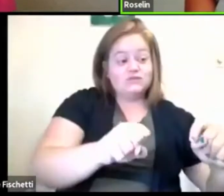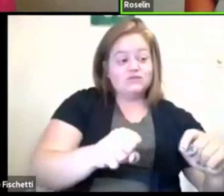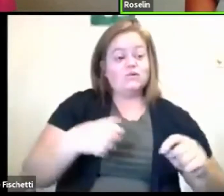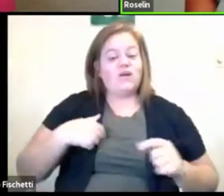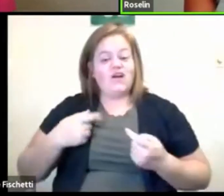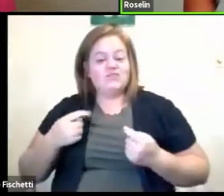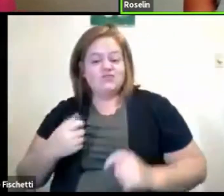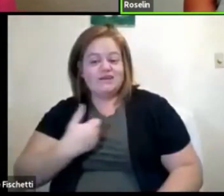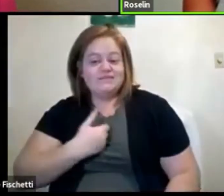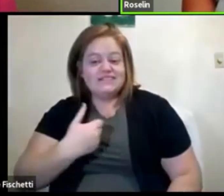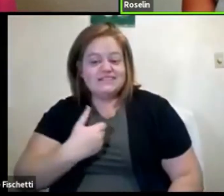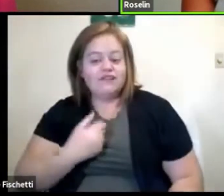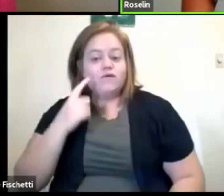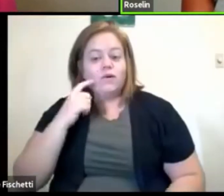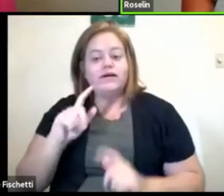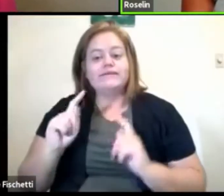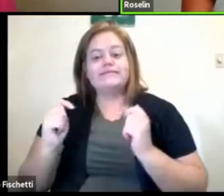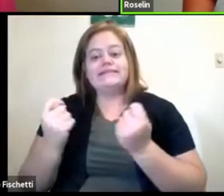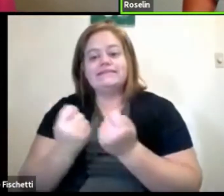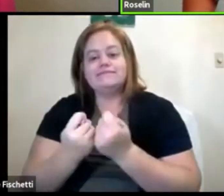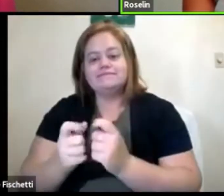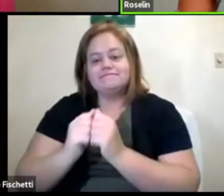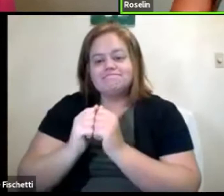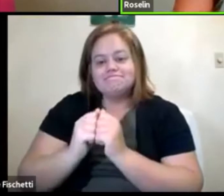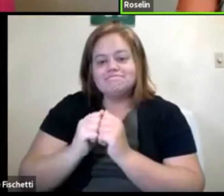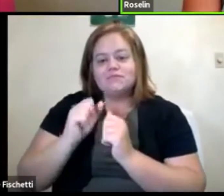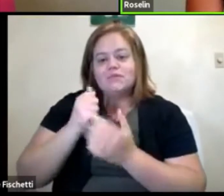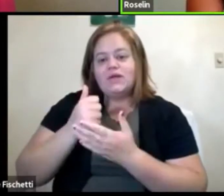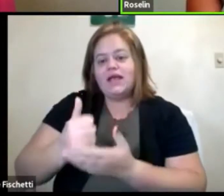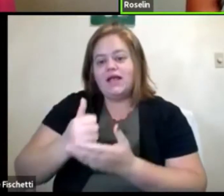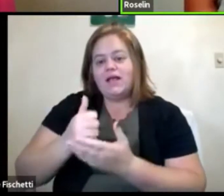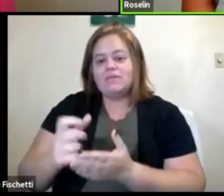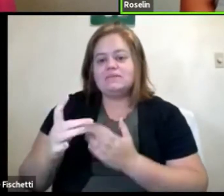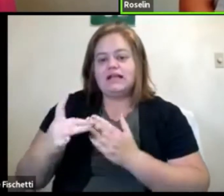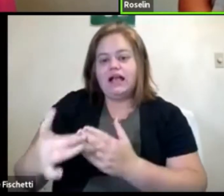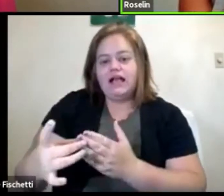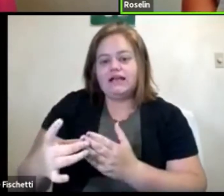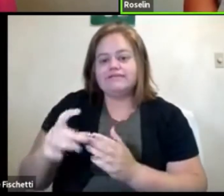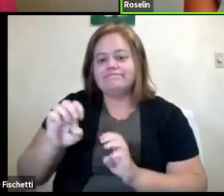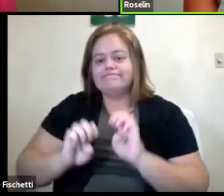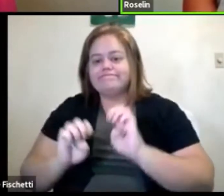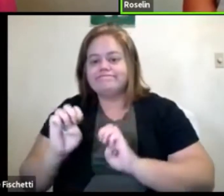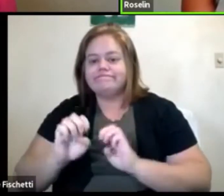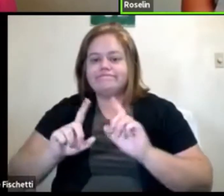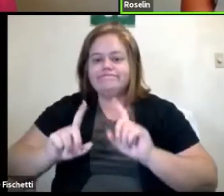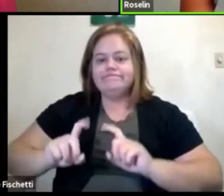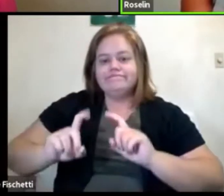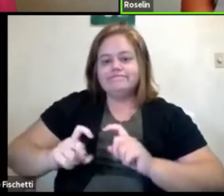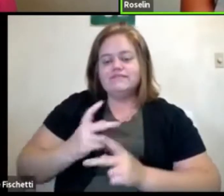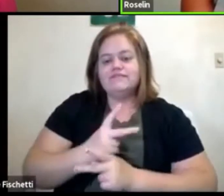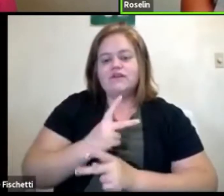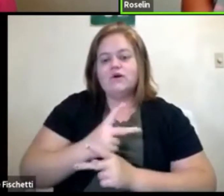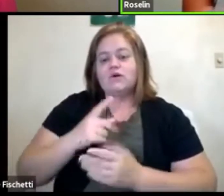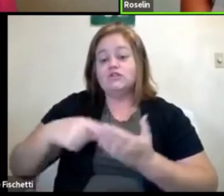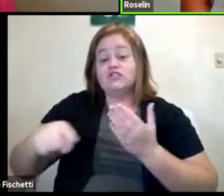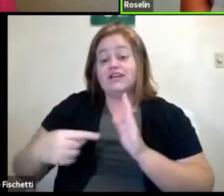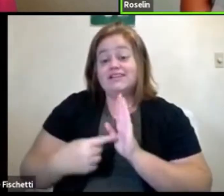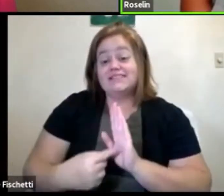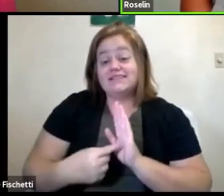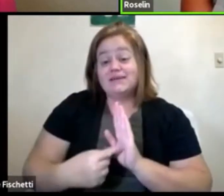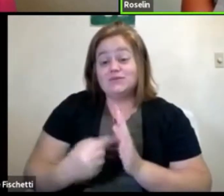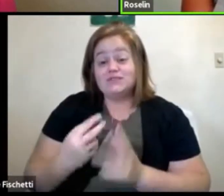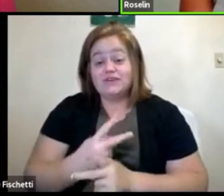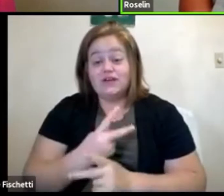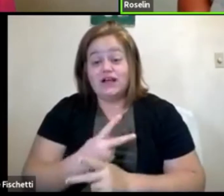or with my team, helping them, guiding them through some experiments or just, checking samples to see where we are in